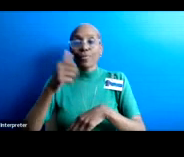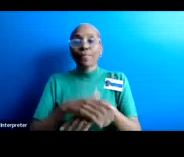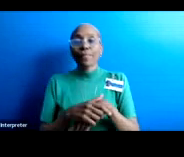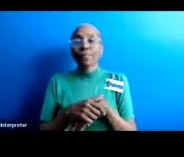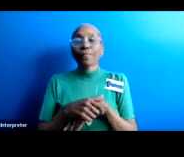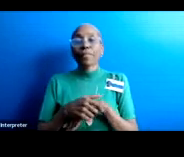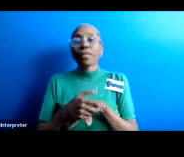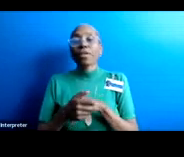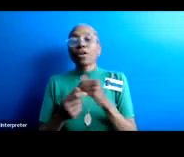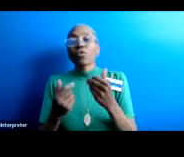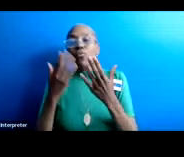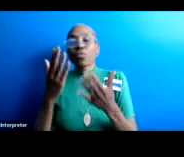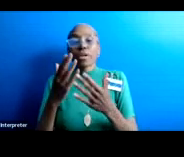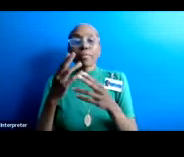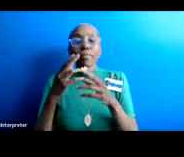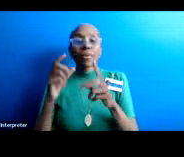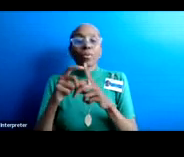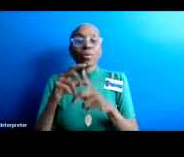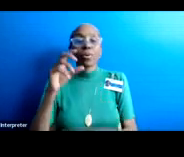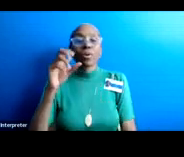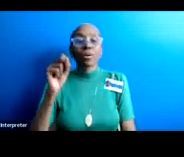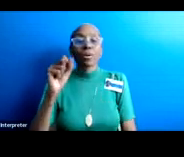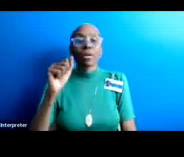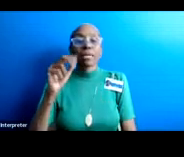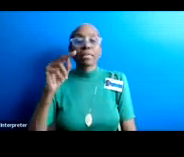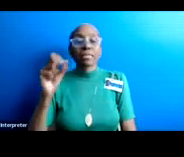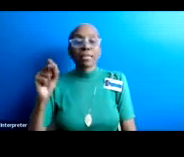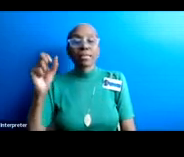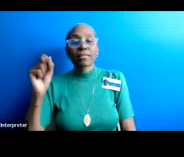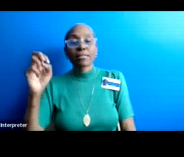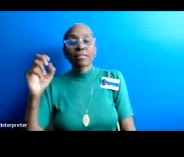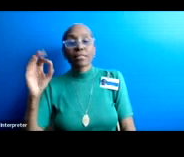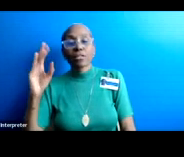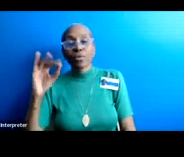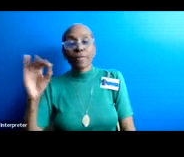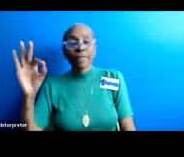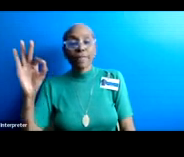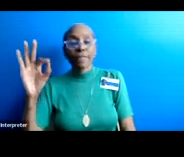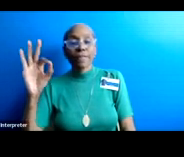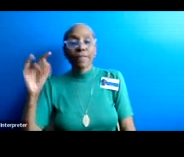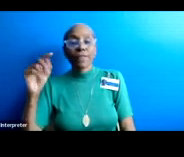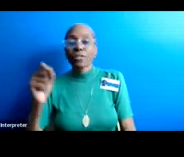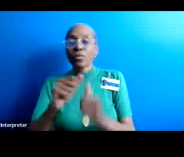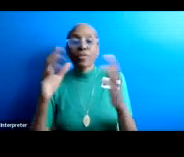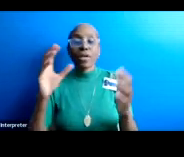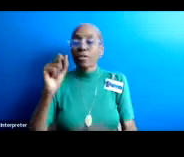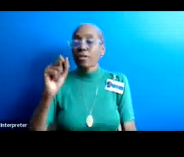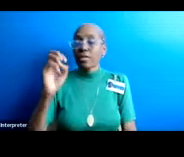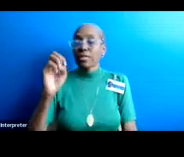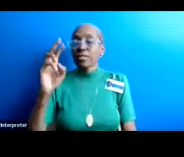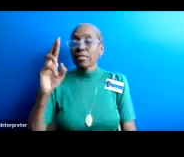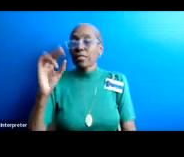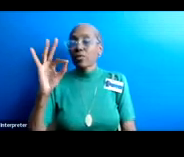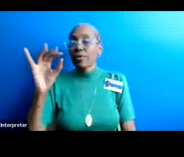We recommend sans serif fonts, which means without serifs. So I put an example of Times